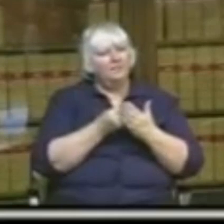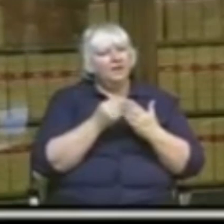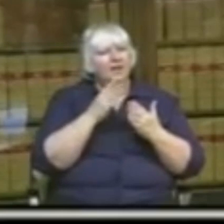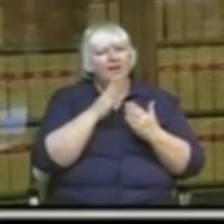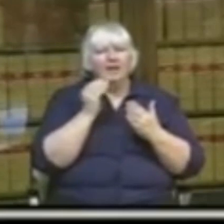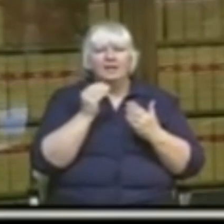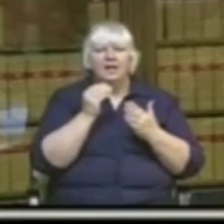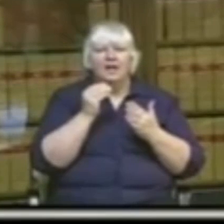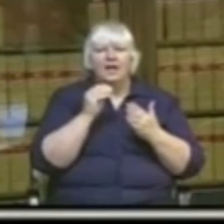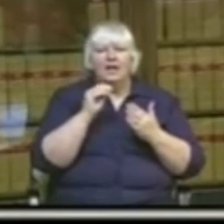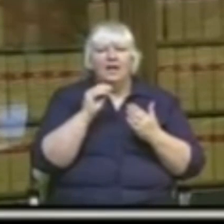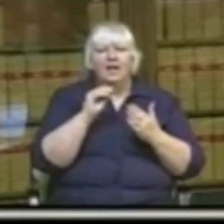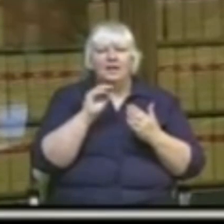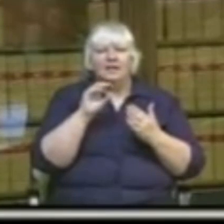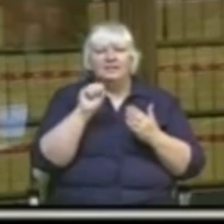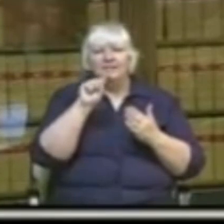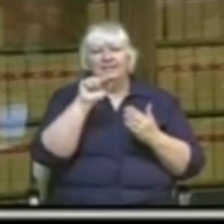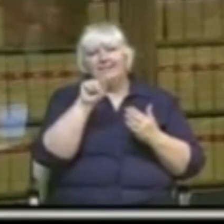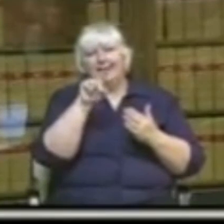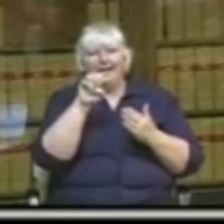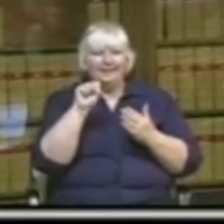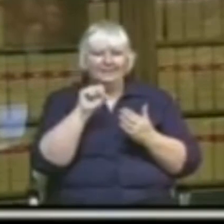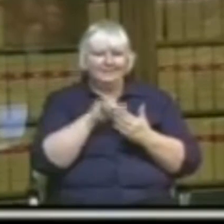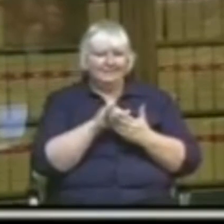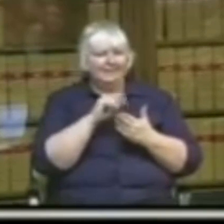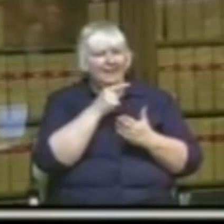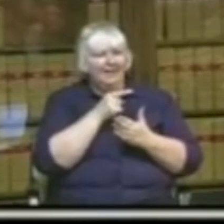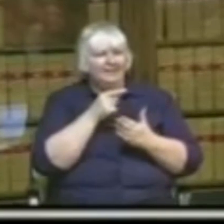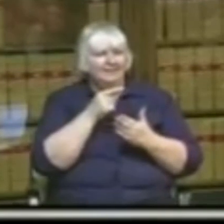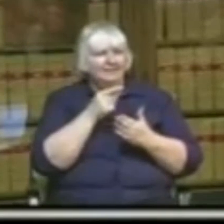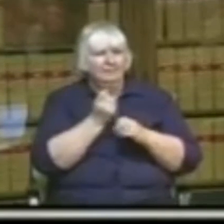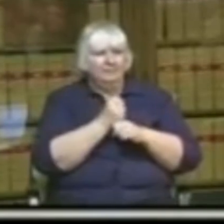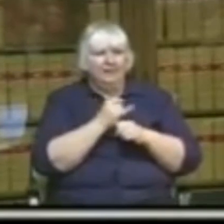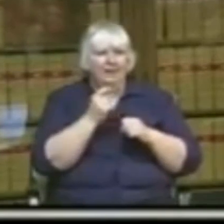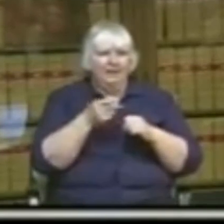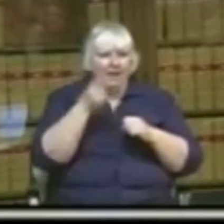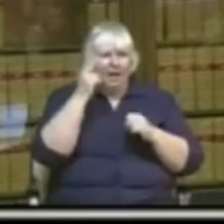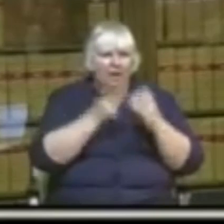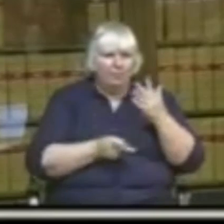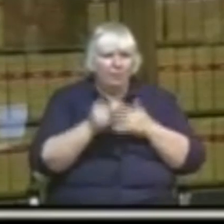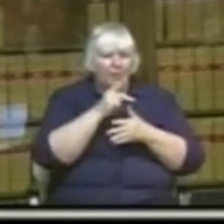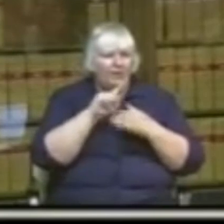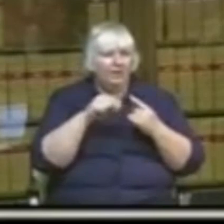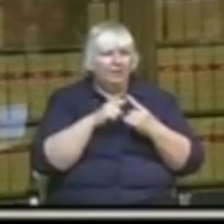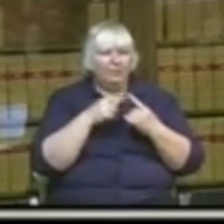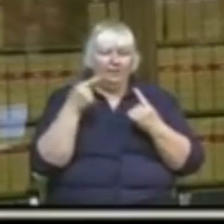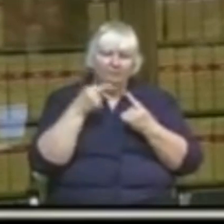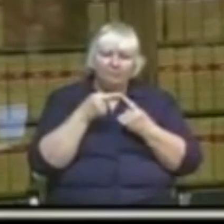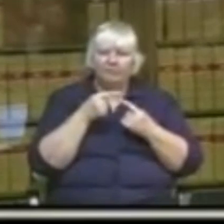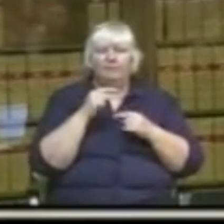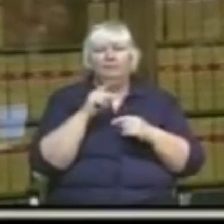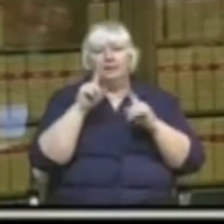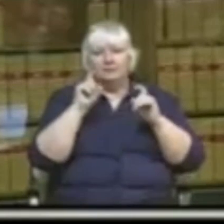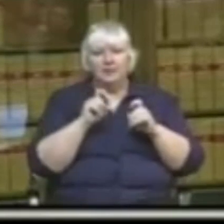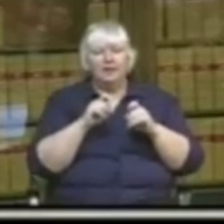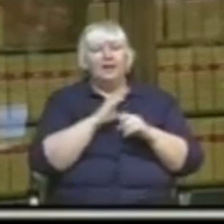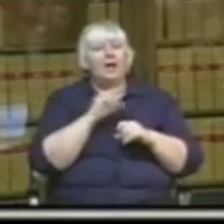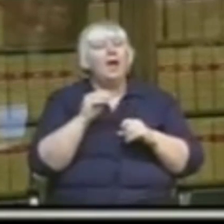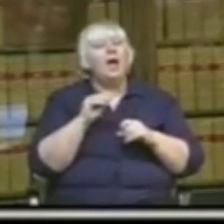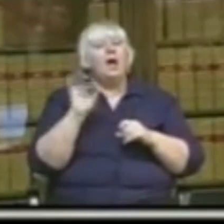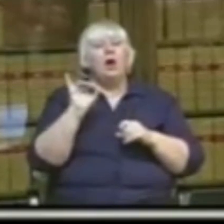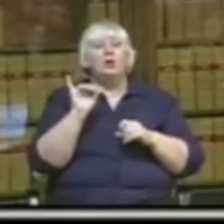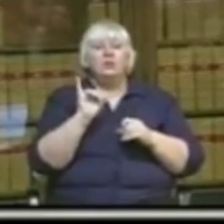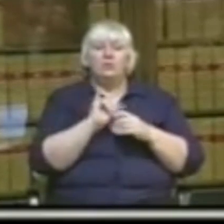it that which is tested the highest priority when it comes to curriculum. The second thing is that these tests are